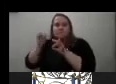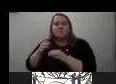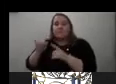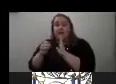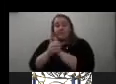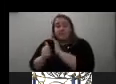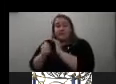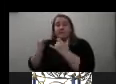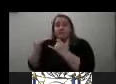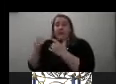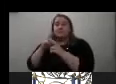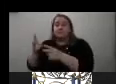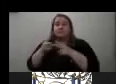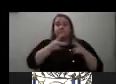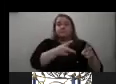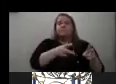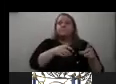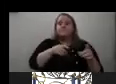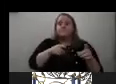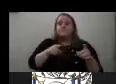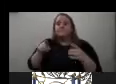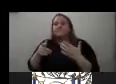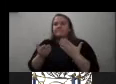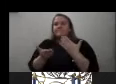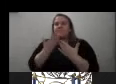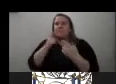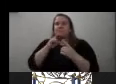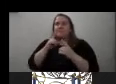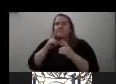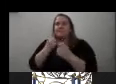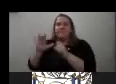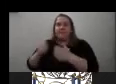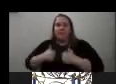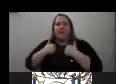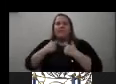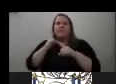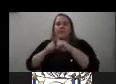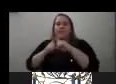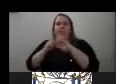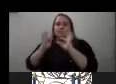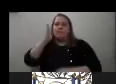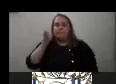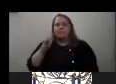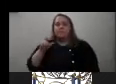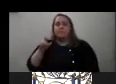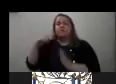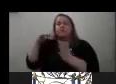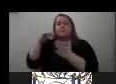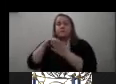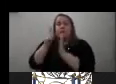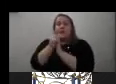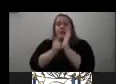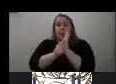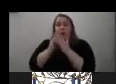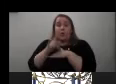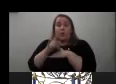eventually really kind of save her life in a way and also determine her future. She studied law early on and was